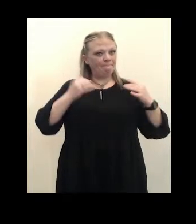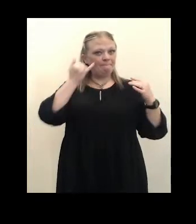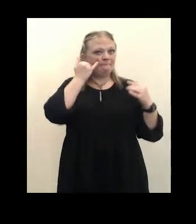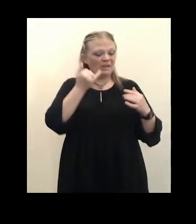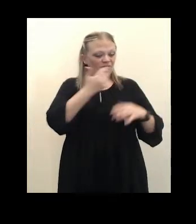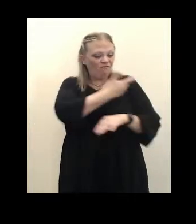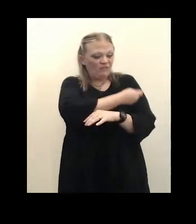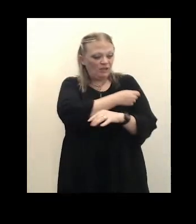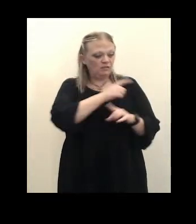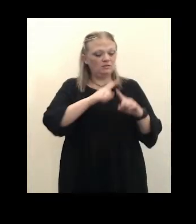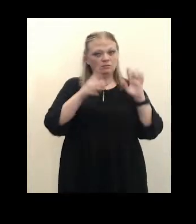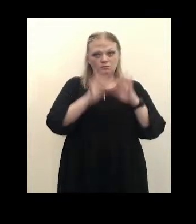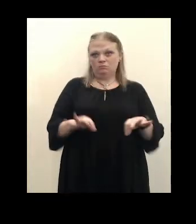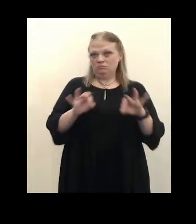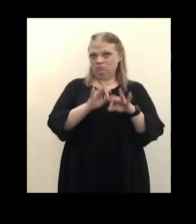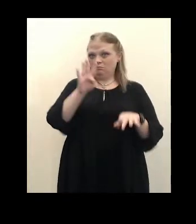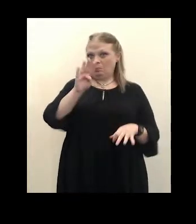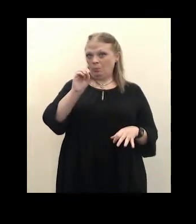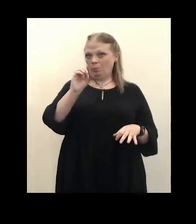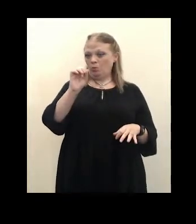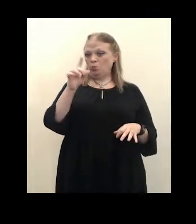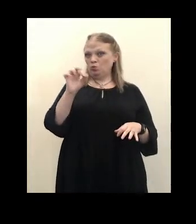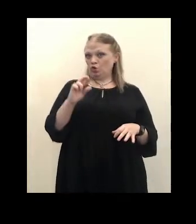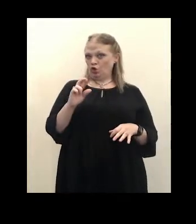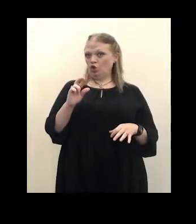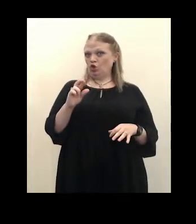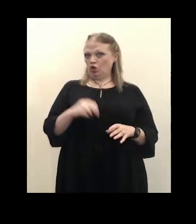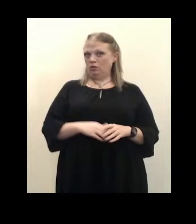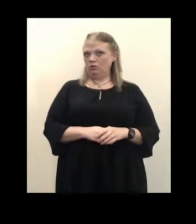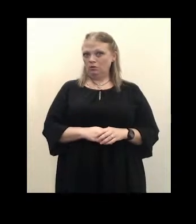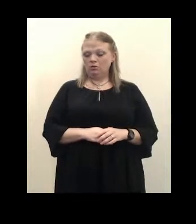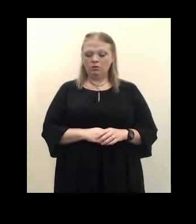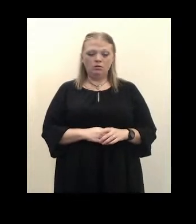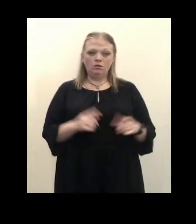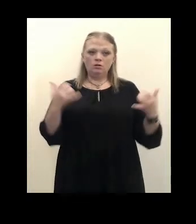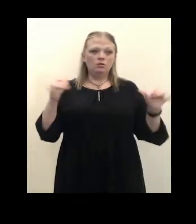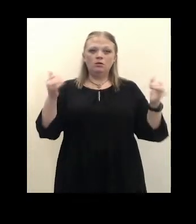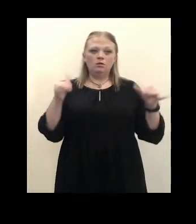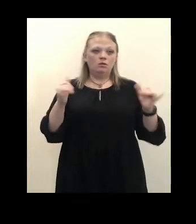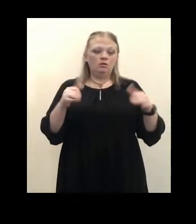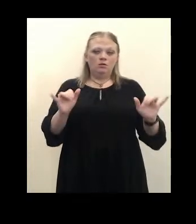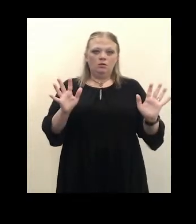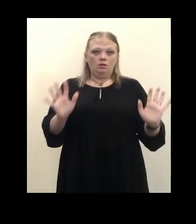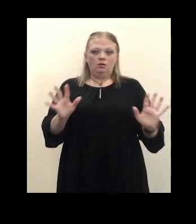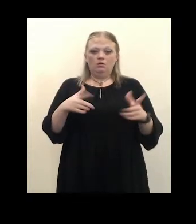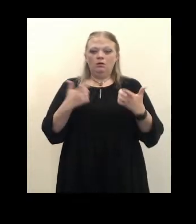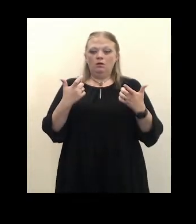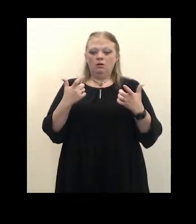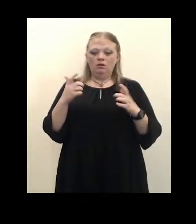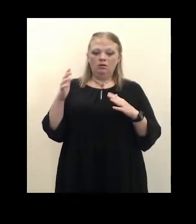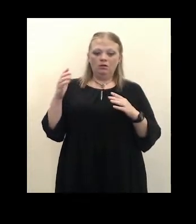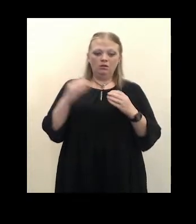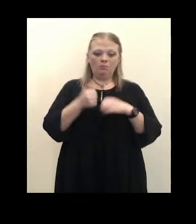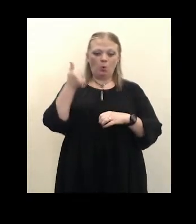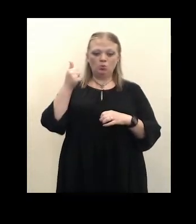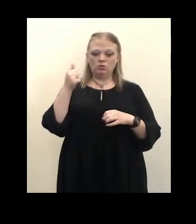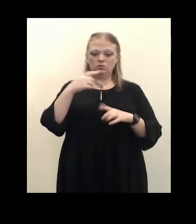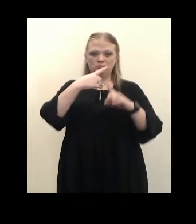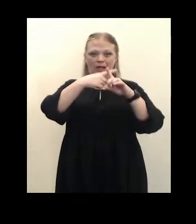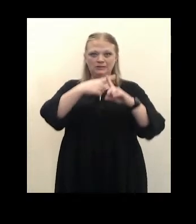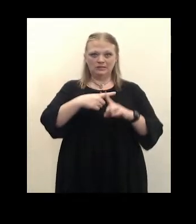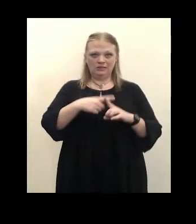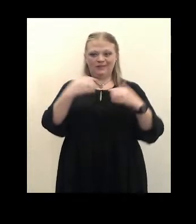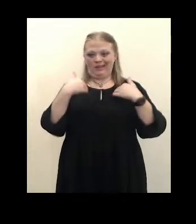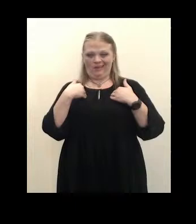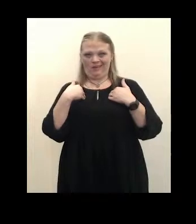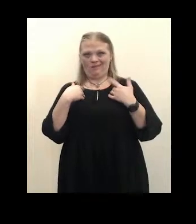to get a booster. But it's still the largest number of cases are being driven by the youngest age